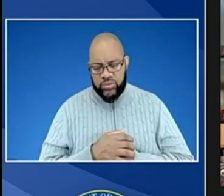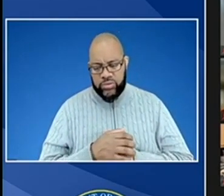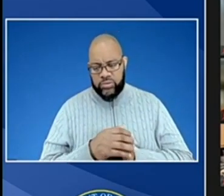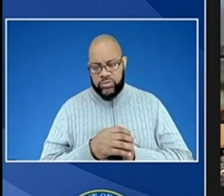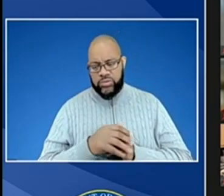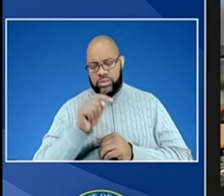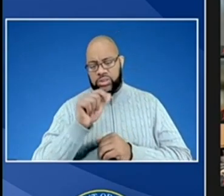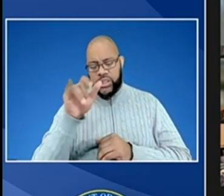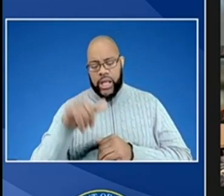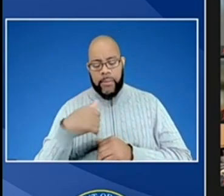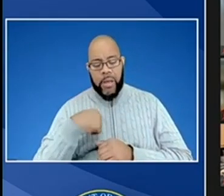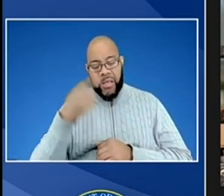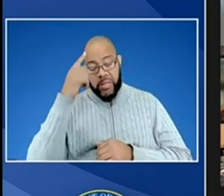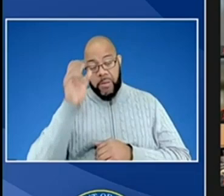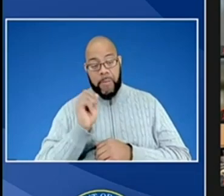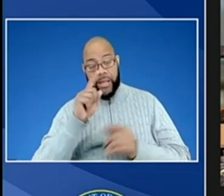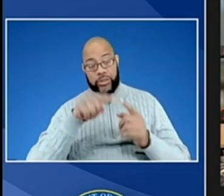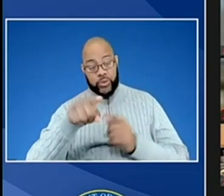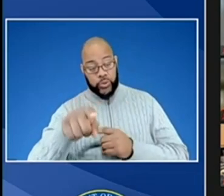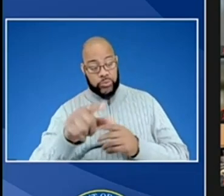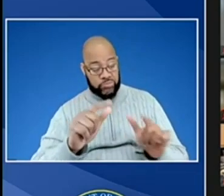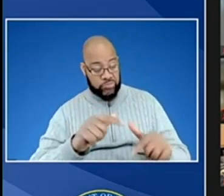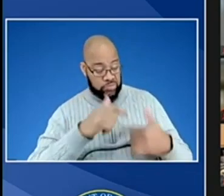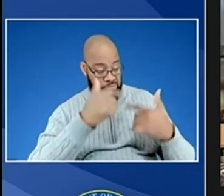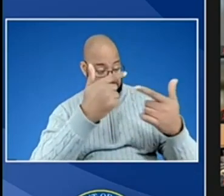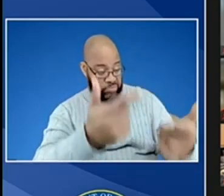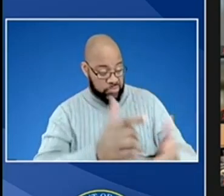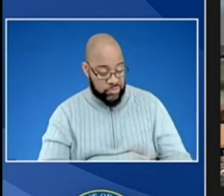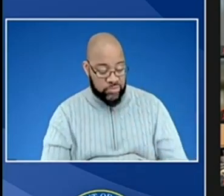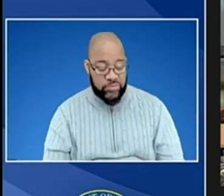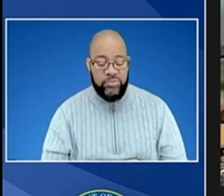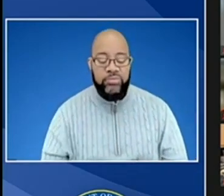Tammy, I think it's back to you.